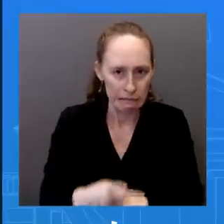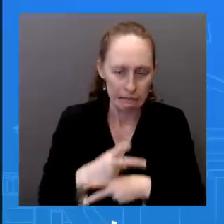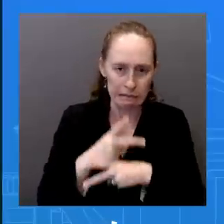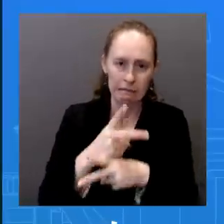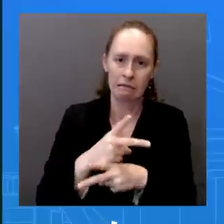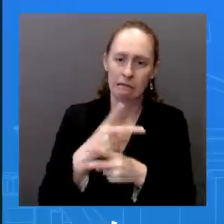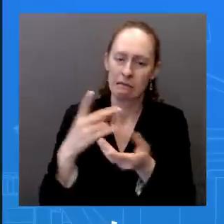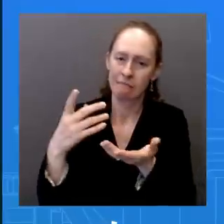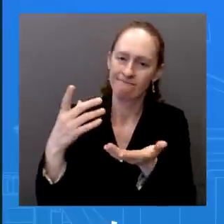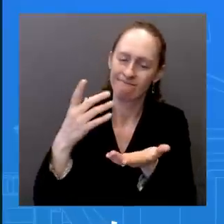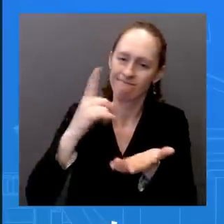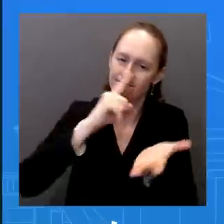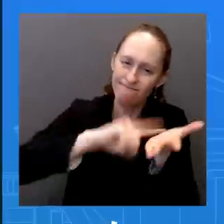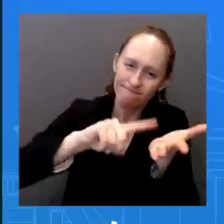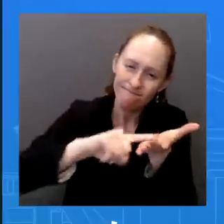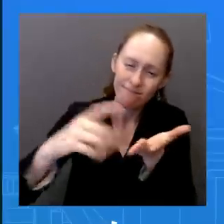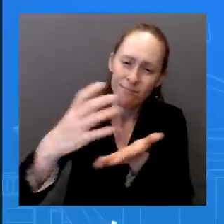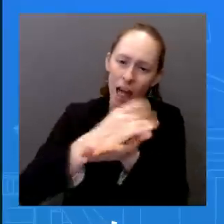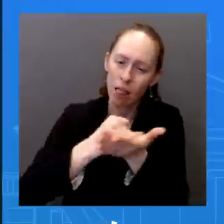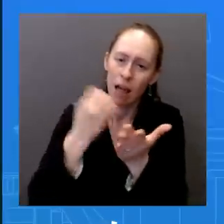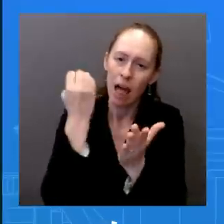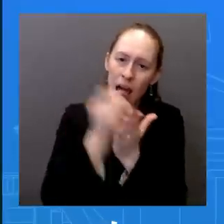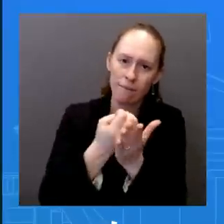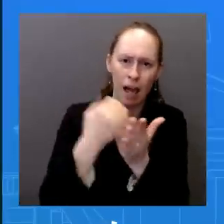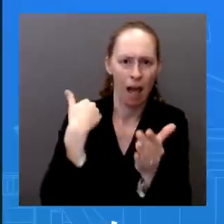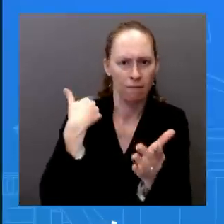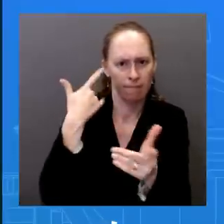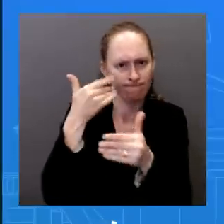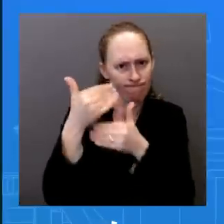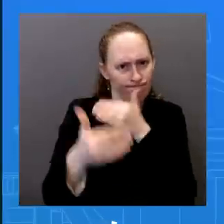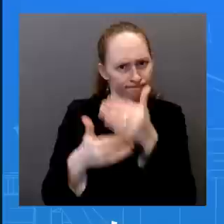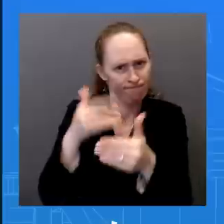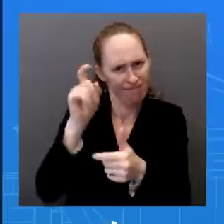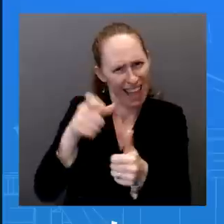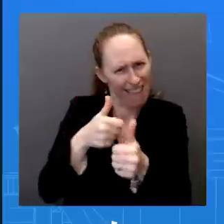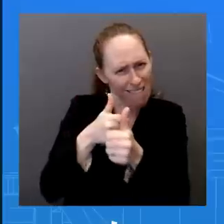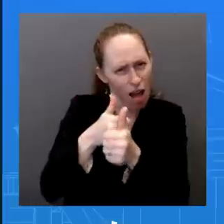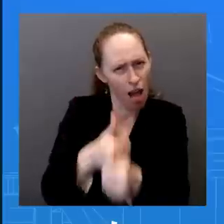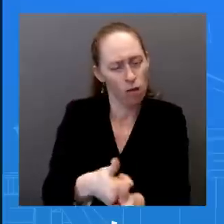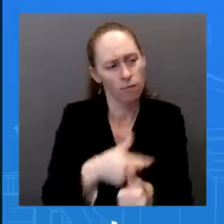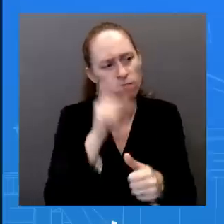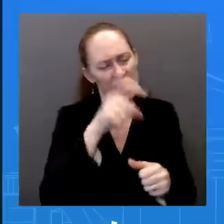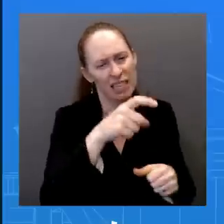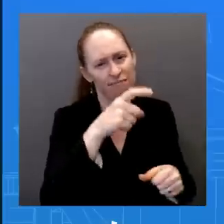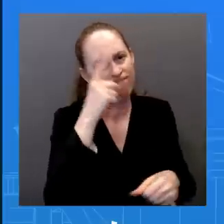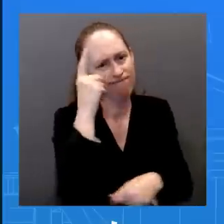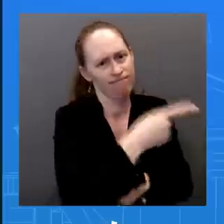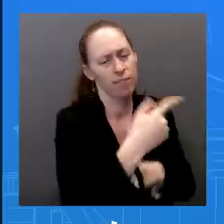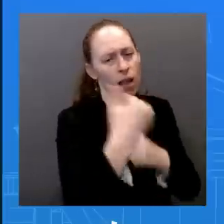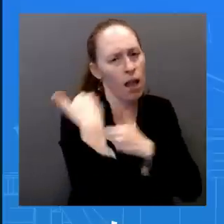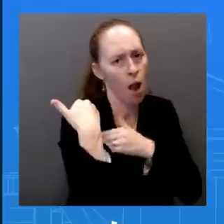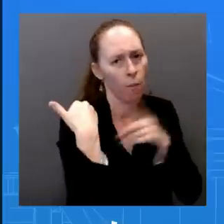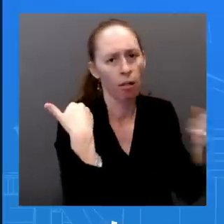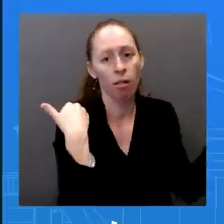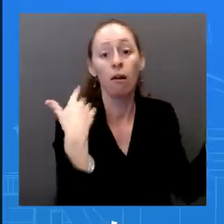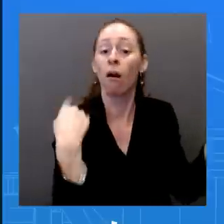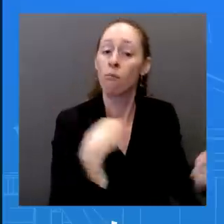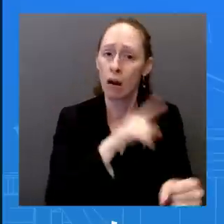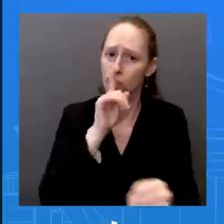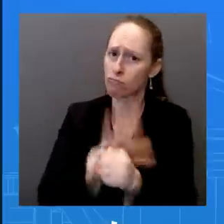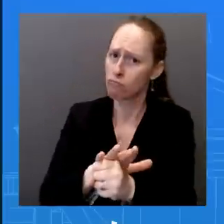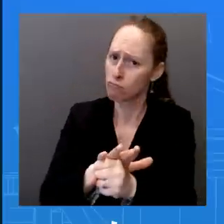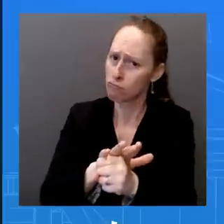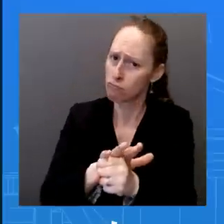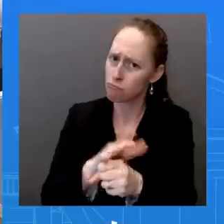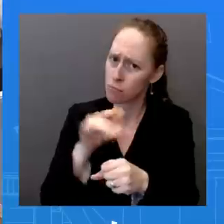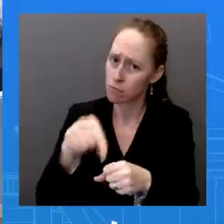But we are committed to that process. And we're committed to seeing it through as a critical part of our overall strategy towards Ukraine. And then you mentioned